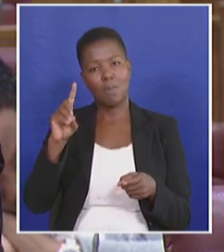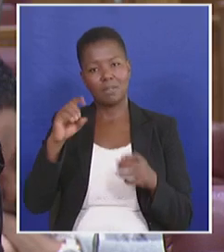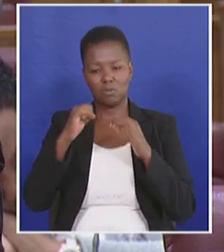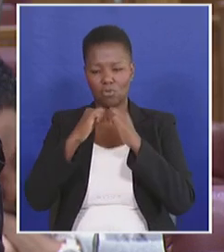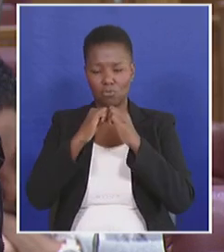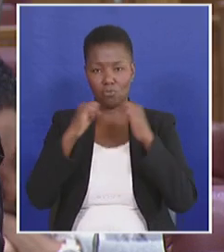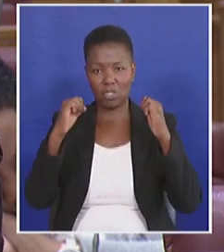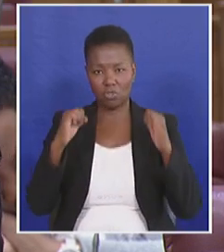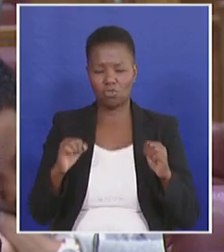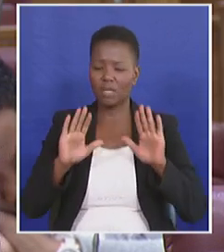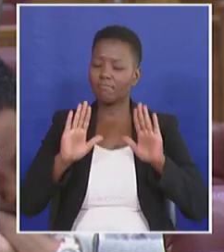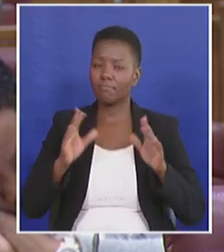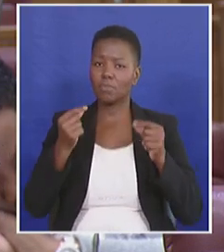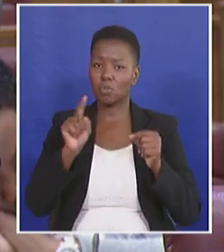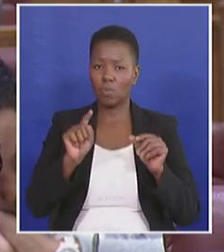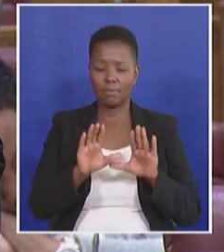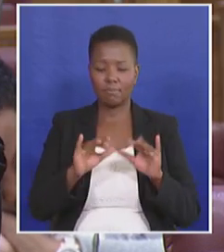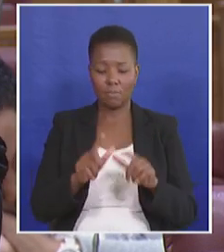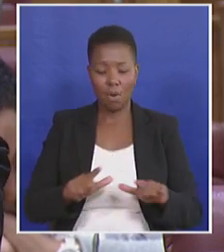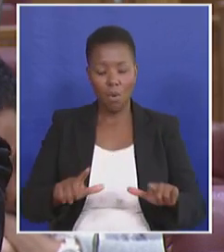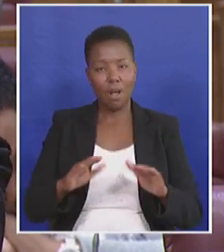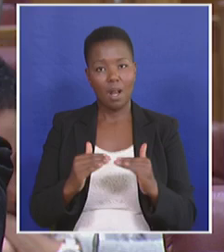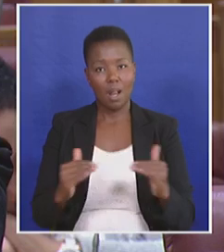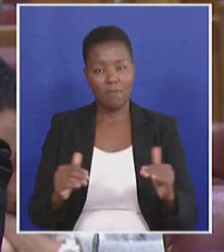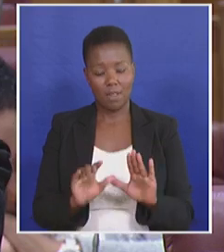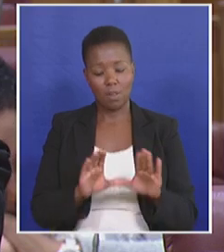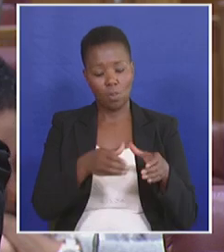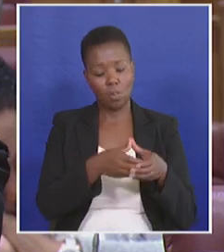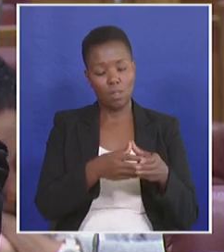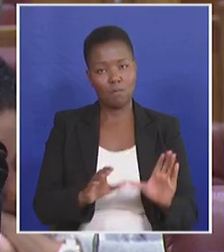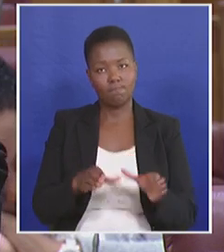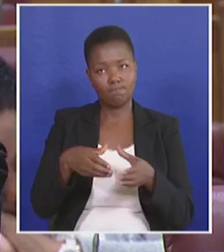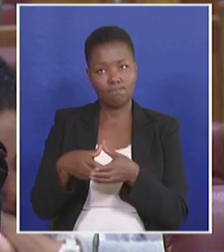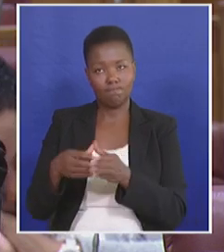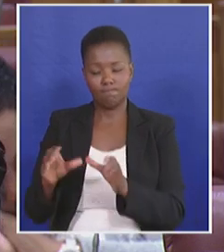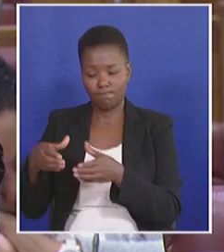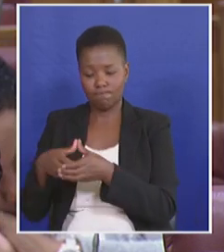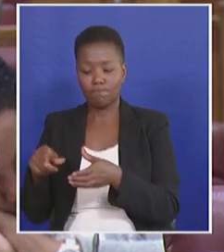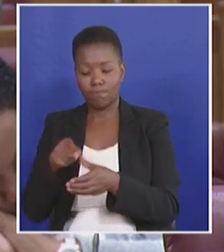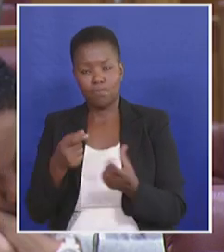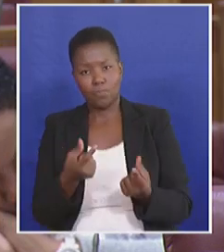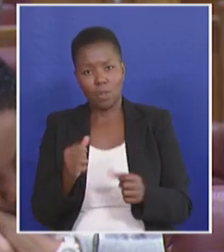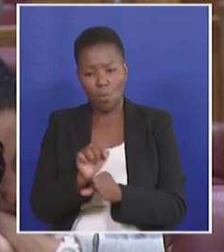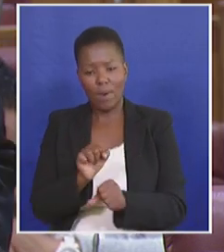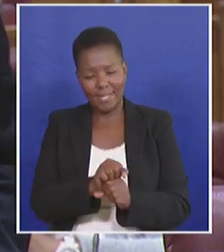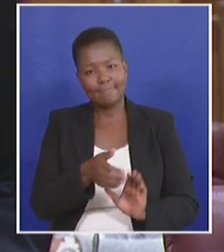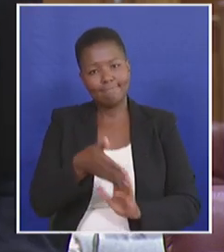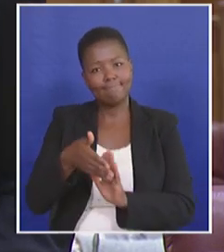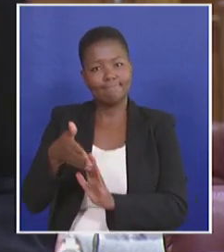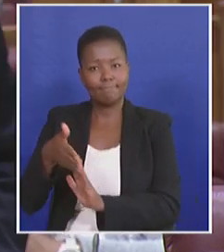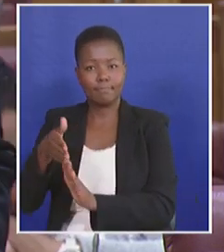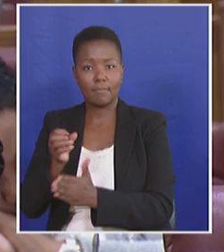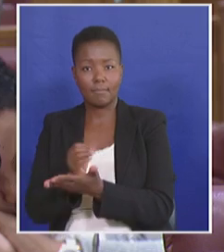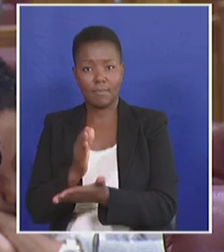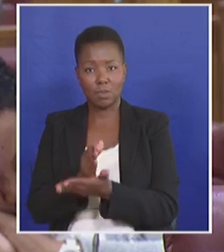level. Cluster management structures are being optimized so as to enable management to determine policing demands at